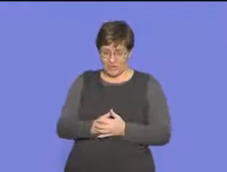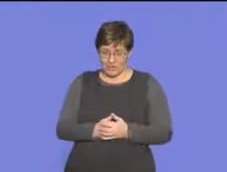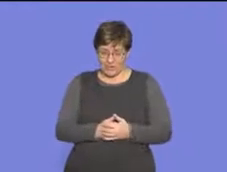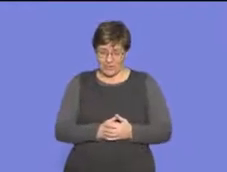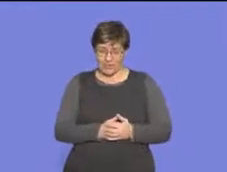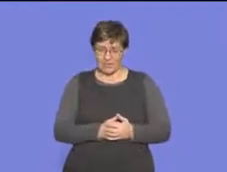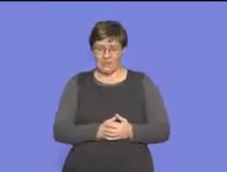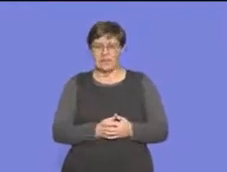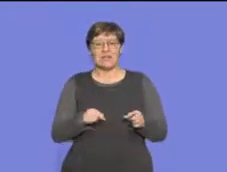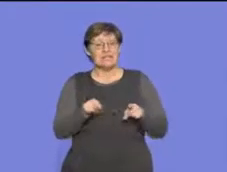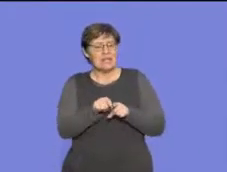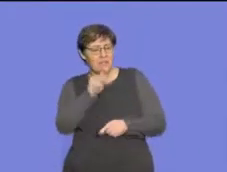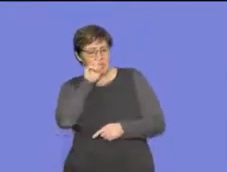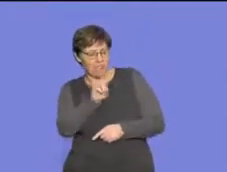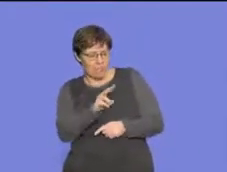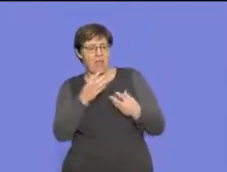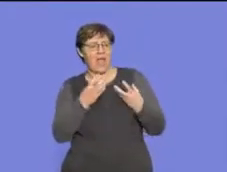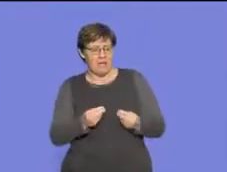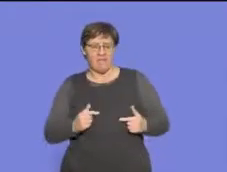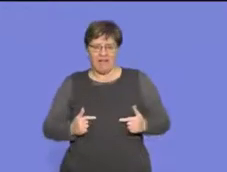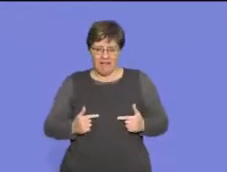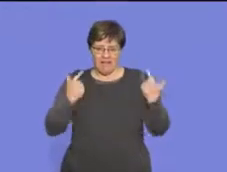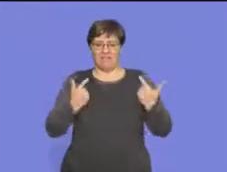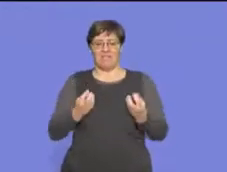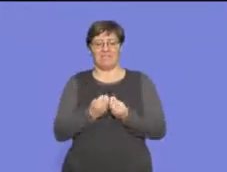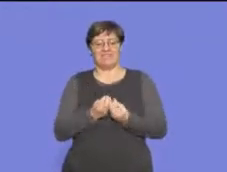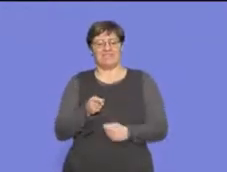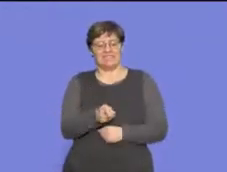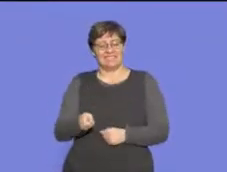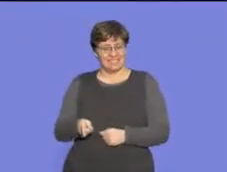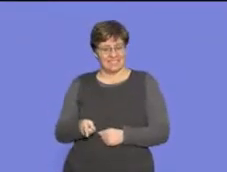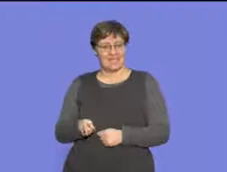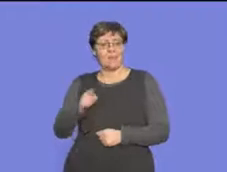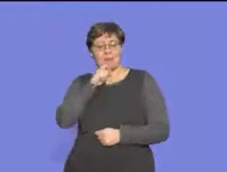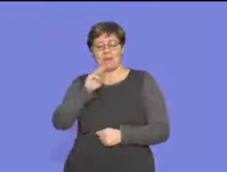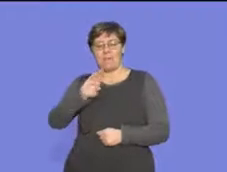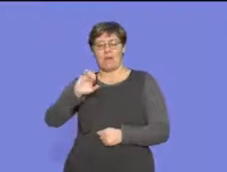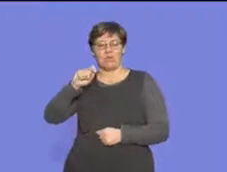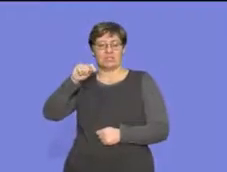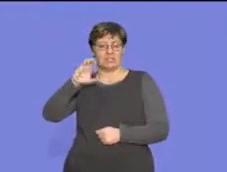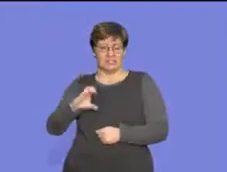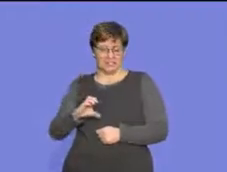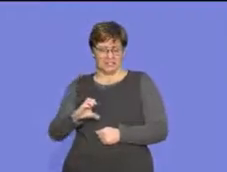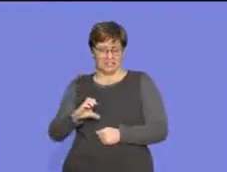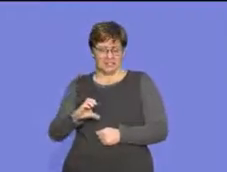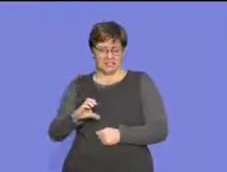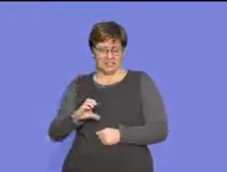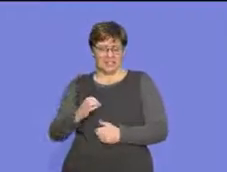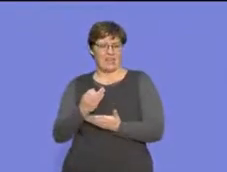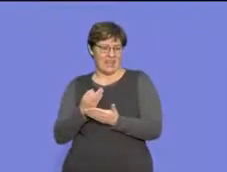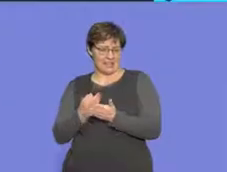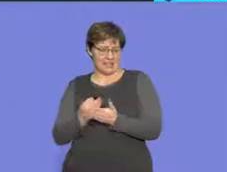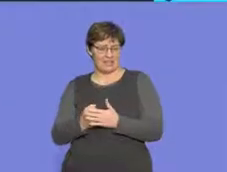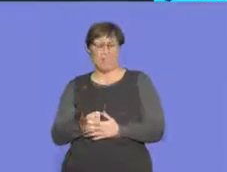It's important to also recognize that we have living components, and those living components are called the biotic factors. And so we will spend some time looking